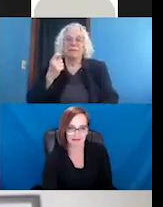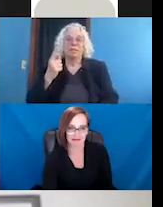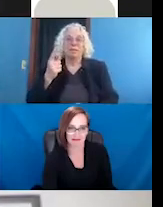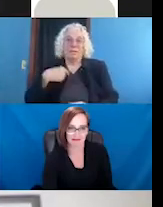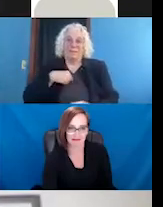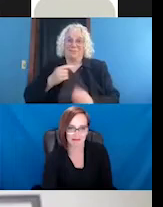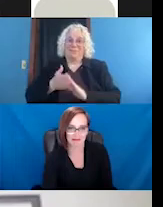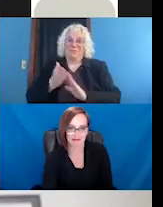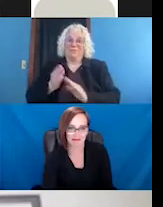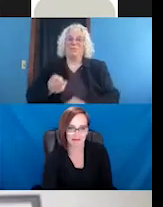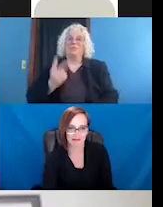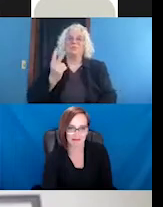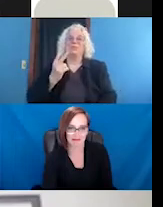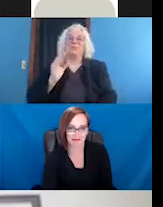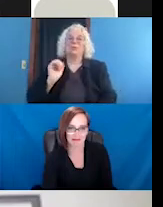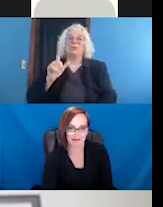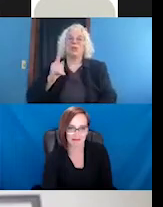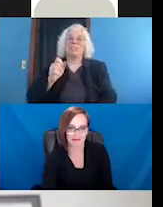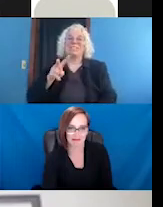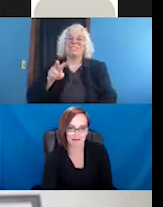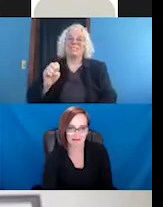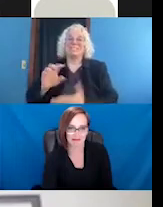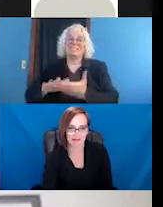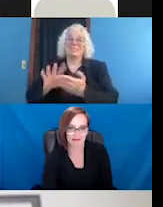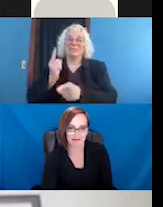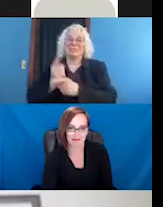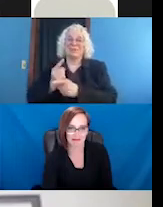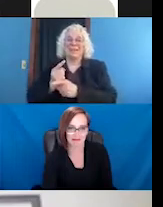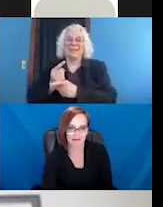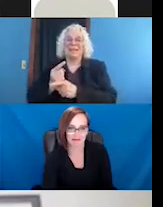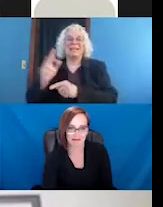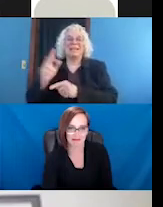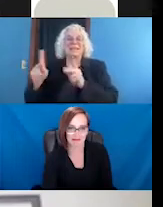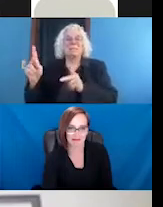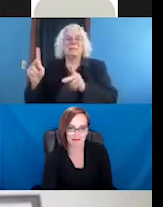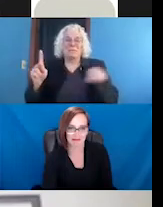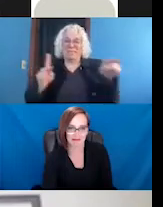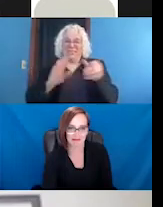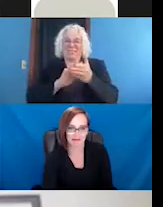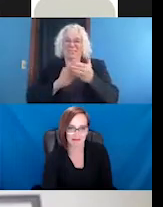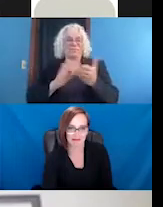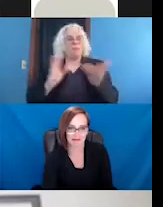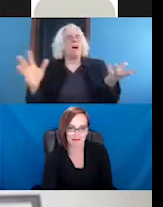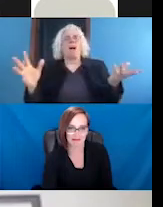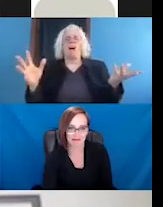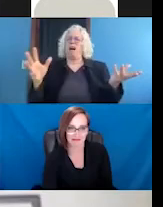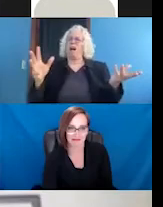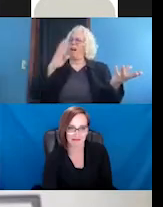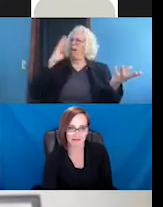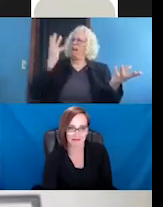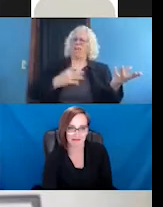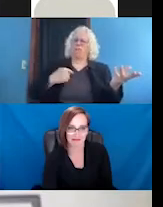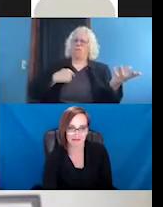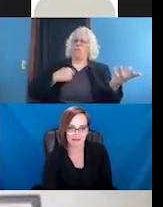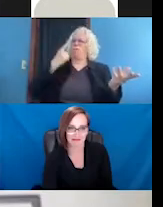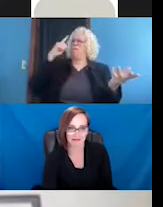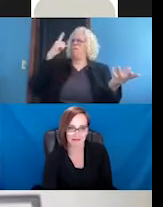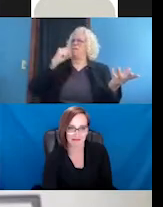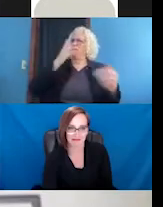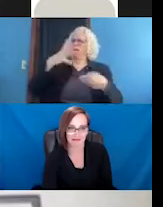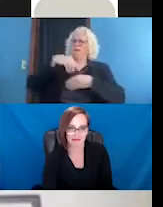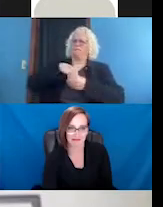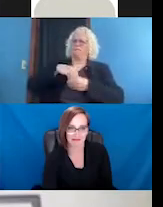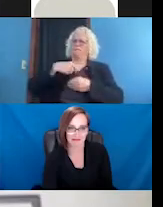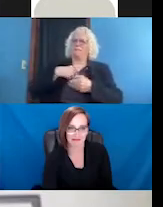get beat up on that question of why aren't you talking to us, right, directly? So I very much resonate that, and an absolutely